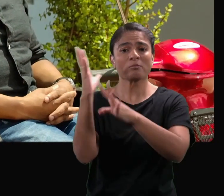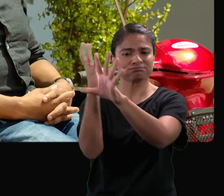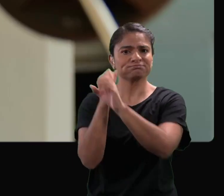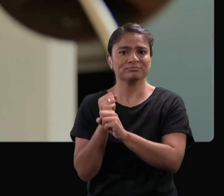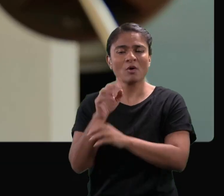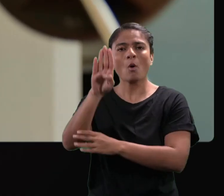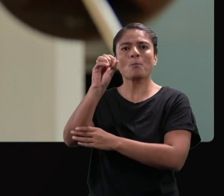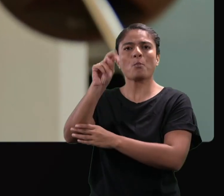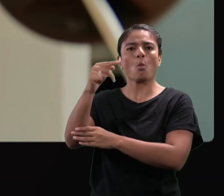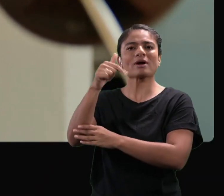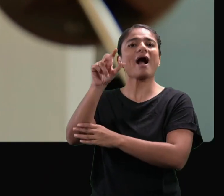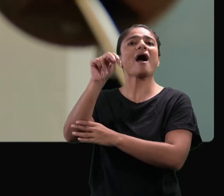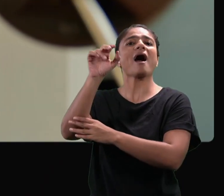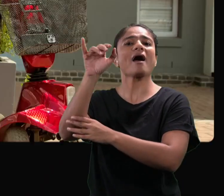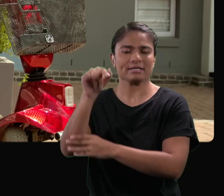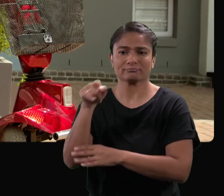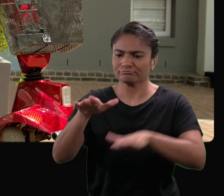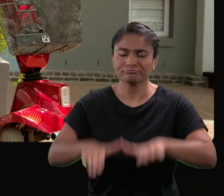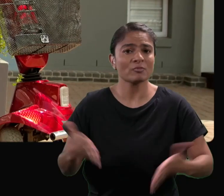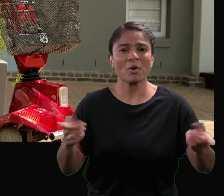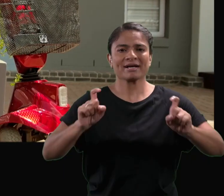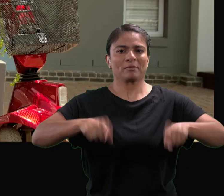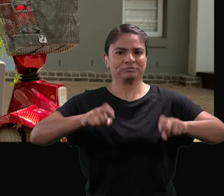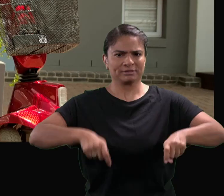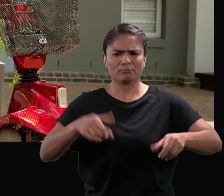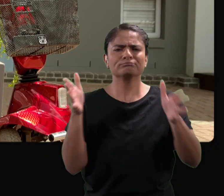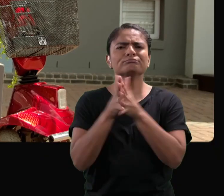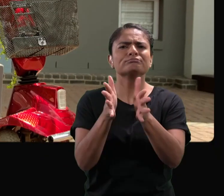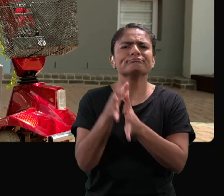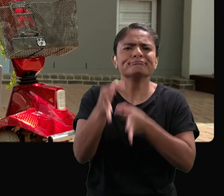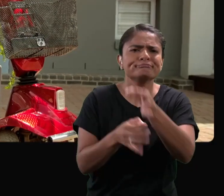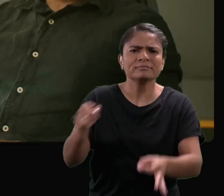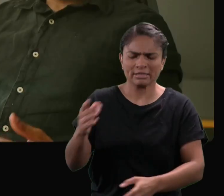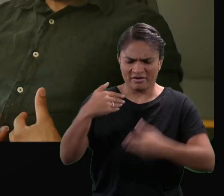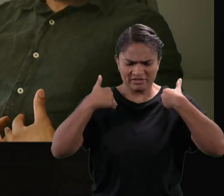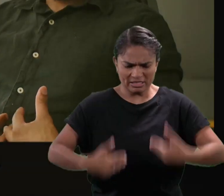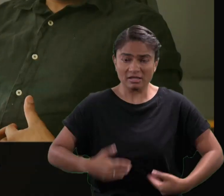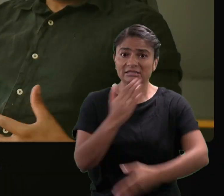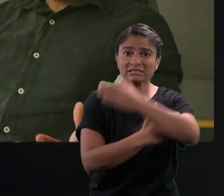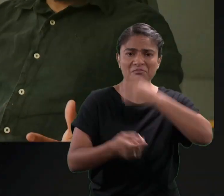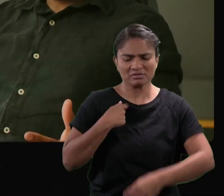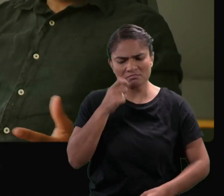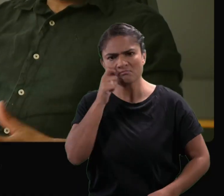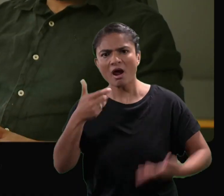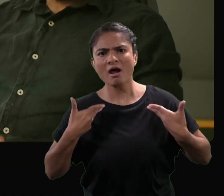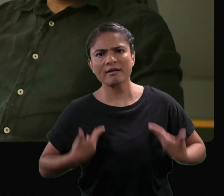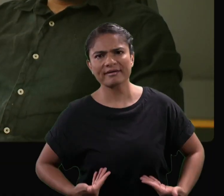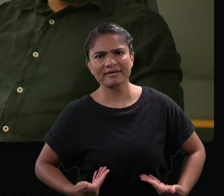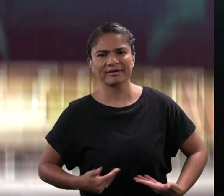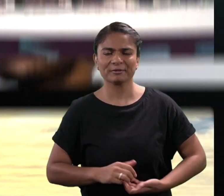we end our show with Bongani Mapumulo, down in Cape Town, as we speak with him about physical disability and